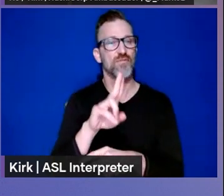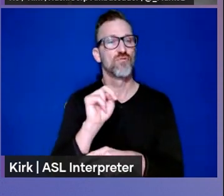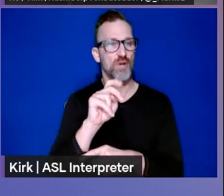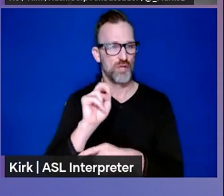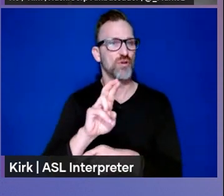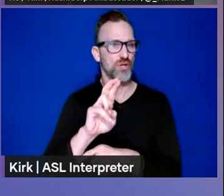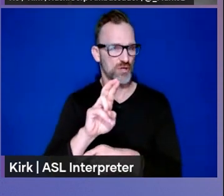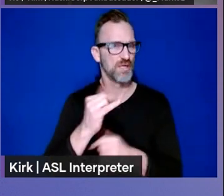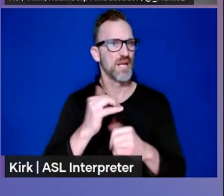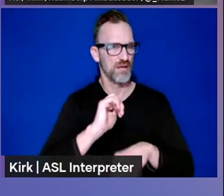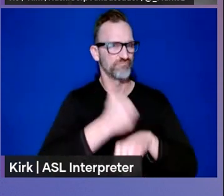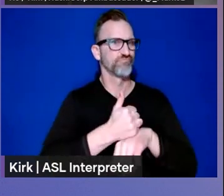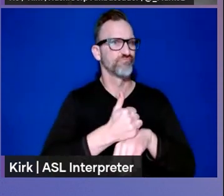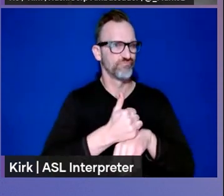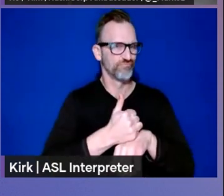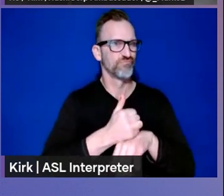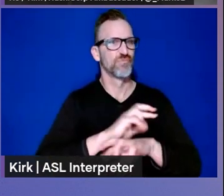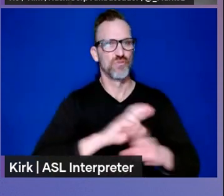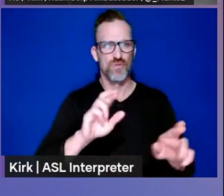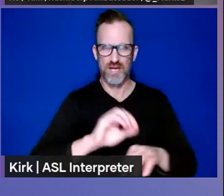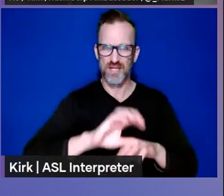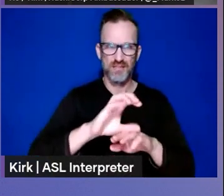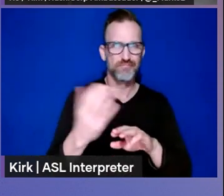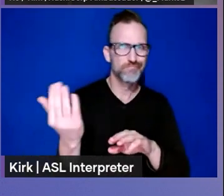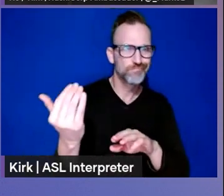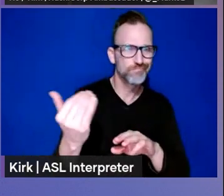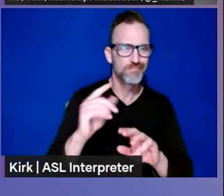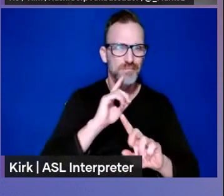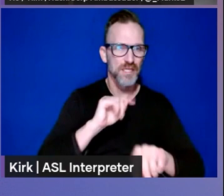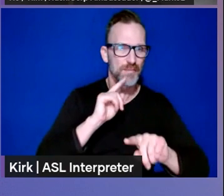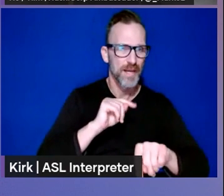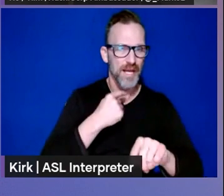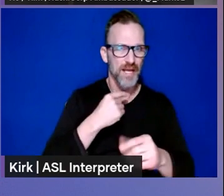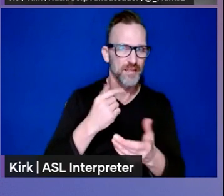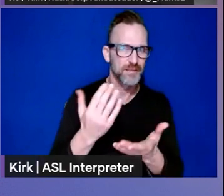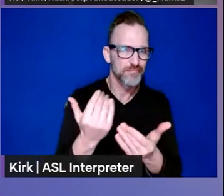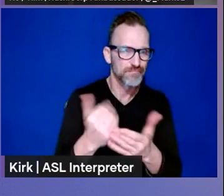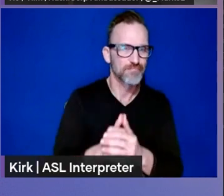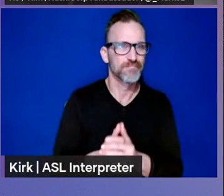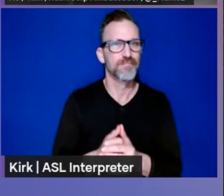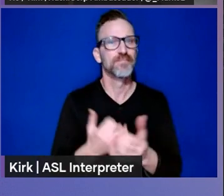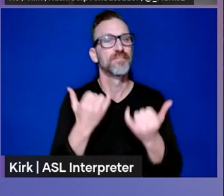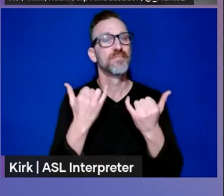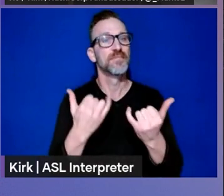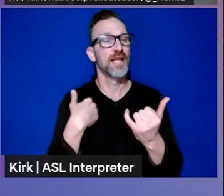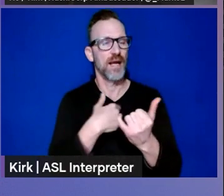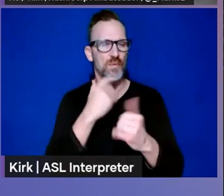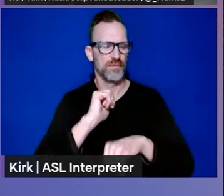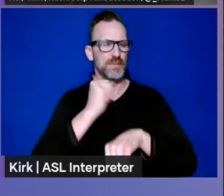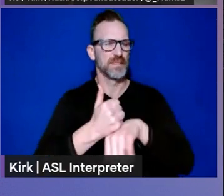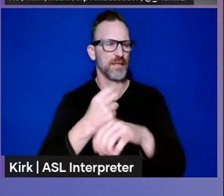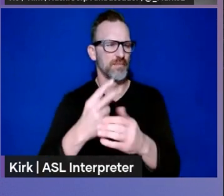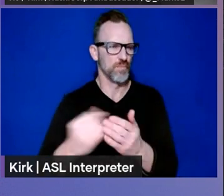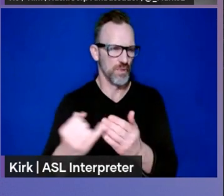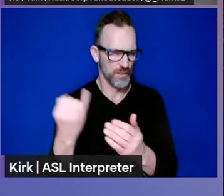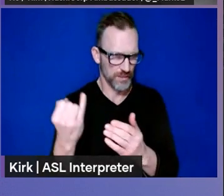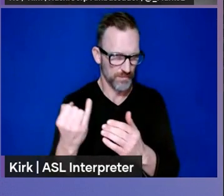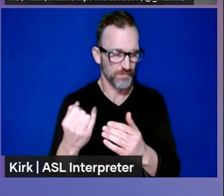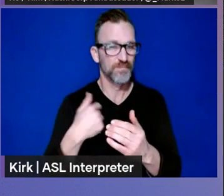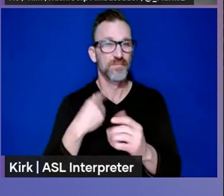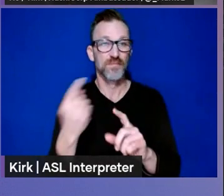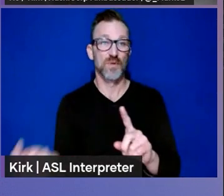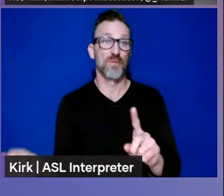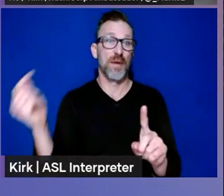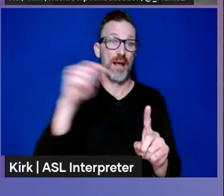my commands. It's all set. And the next thing we want to do is actually set up a project. So if I switch back to my console, what we're going to do here